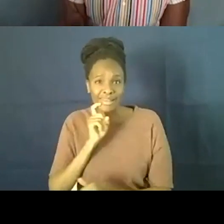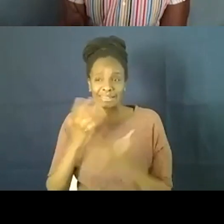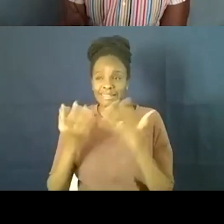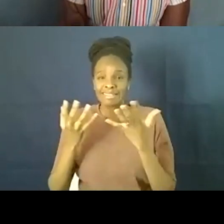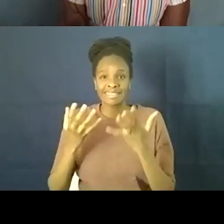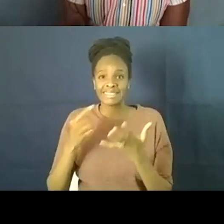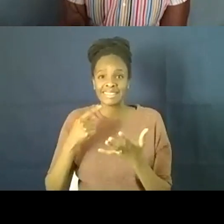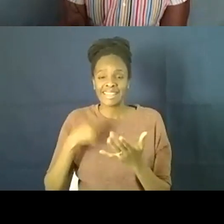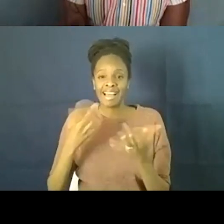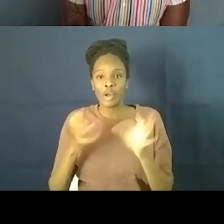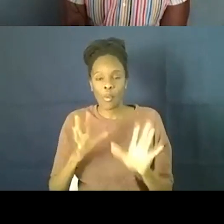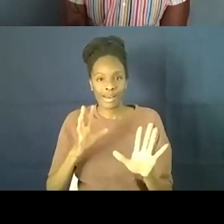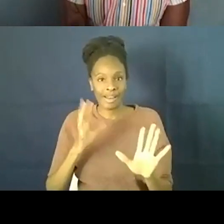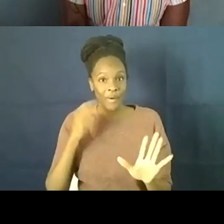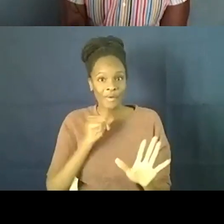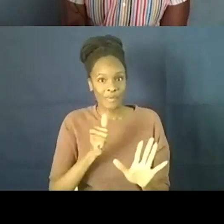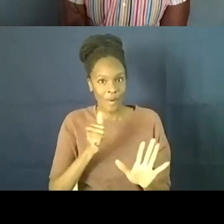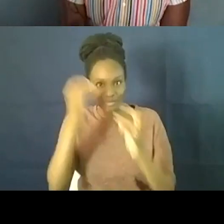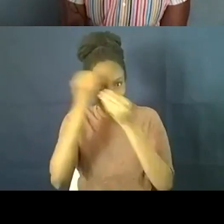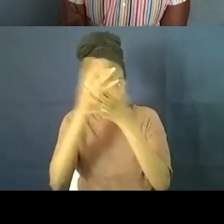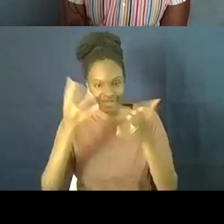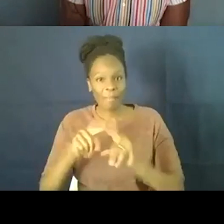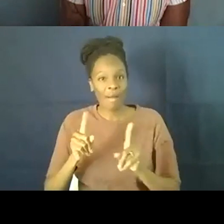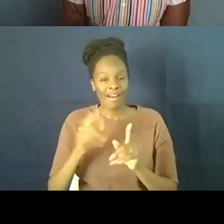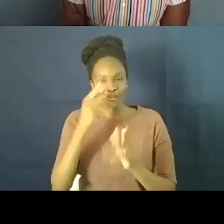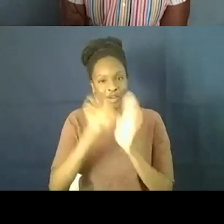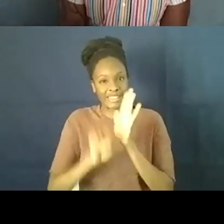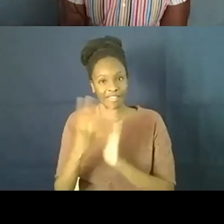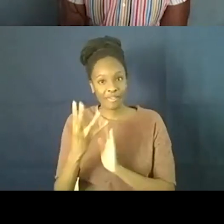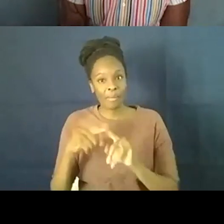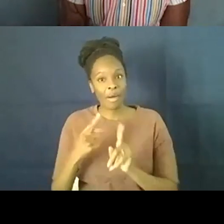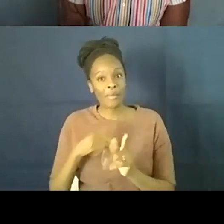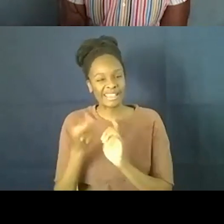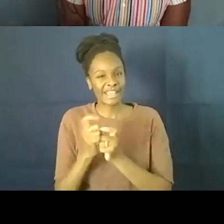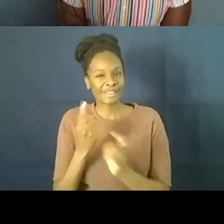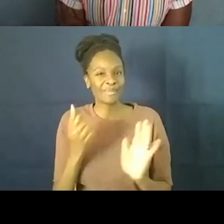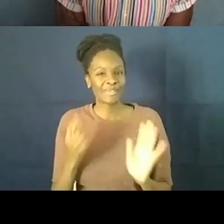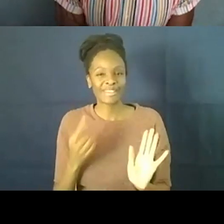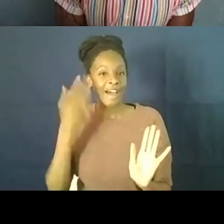I'm not gonna spoil anything for you in season four, but we changed things up for, I don't know.